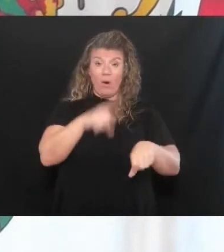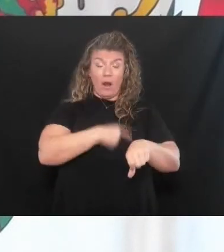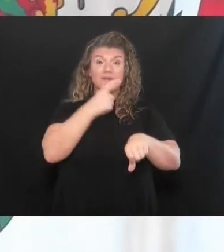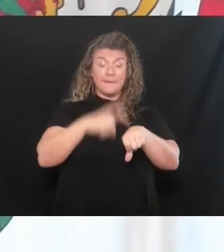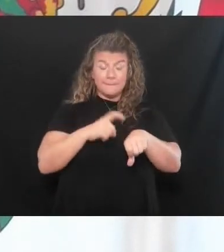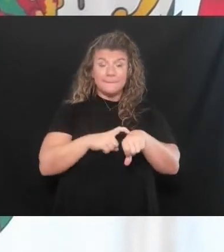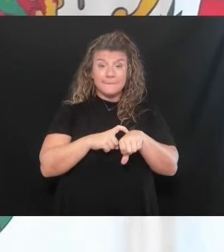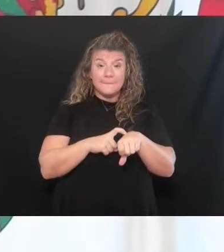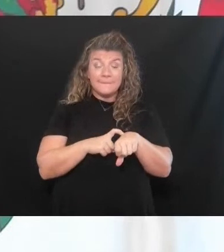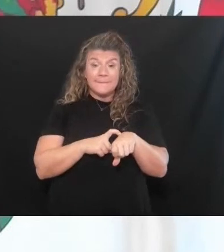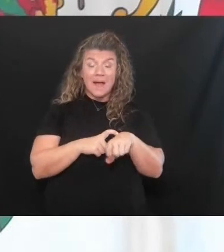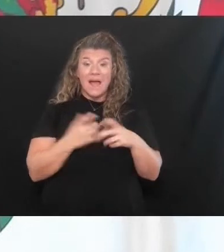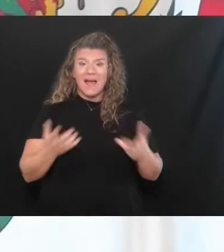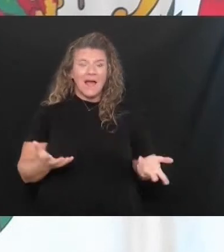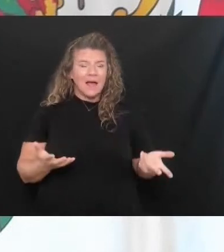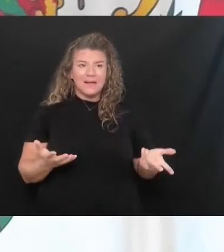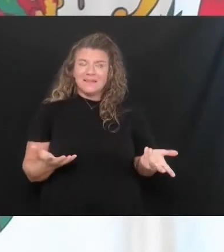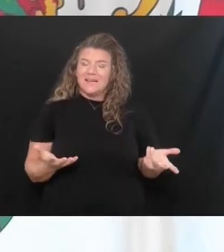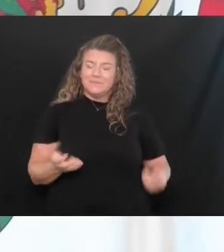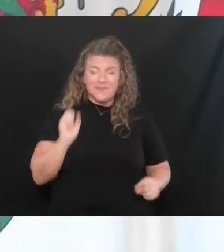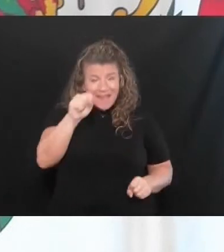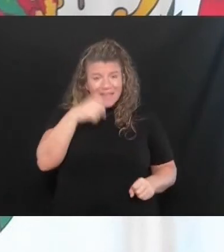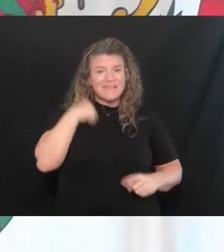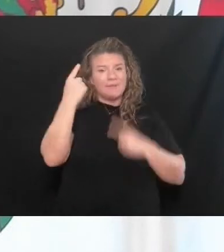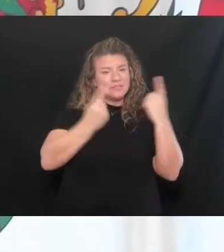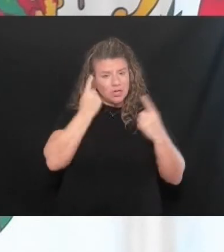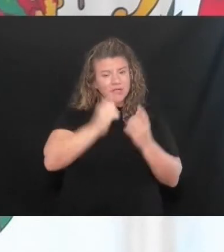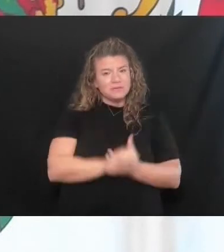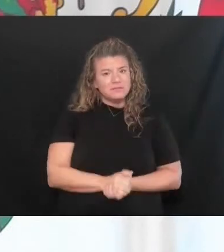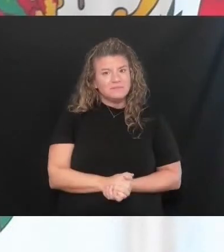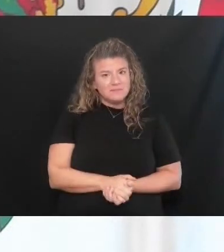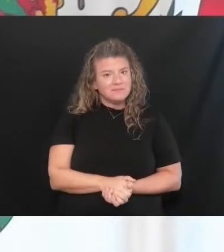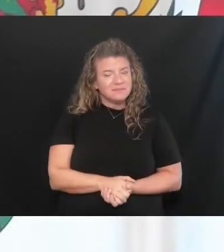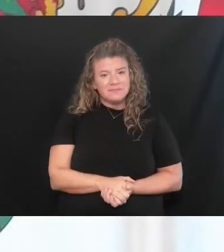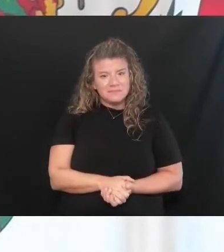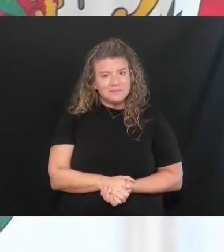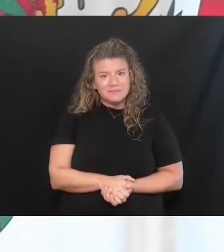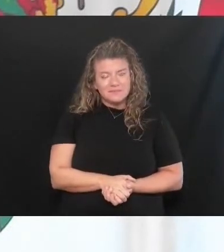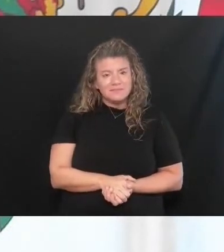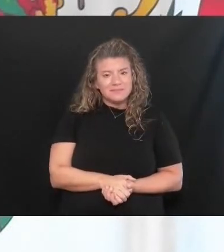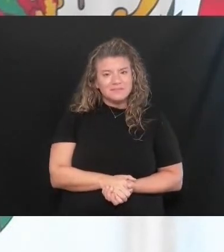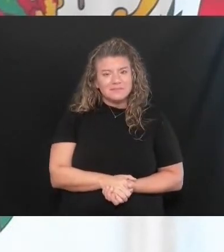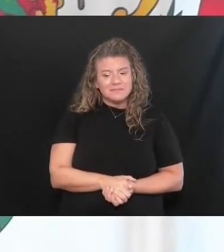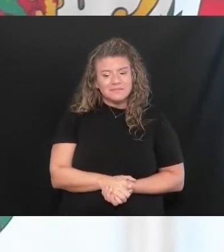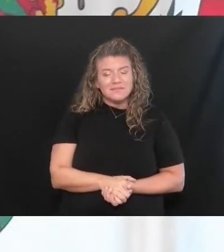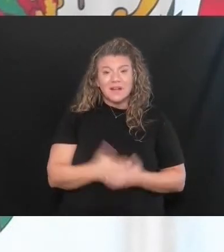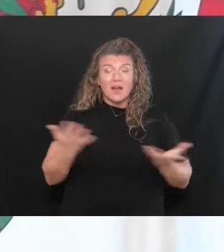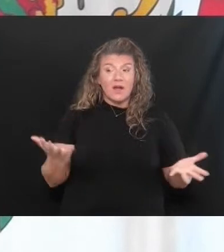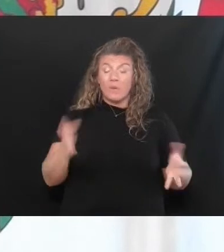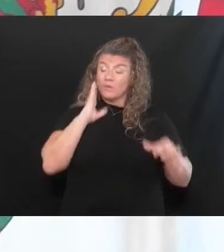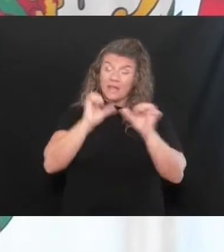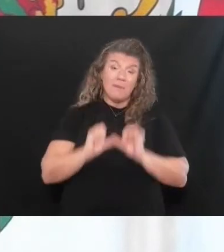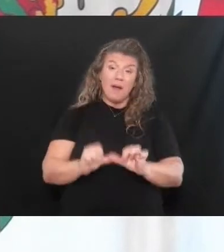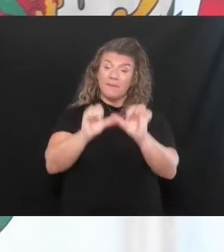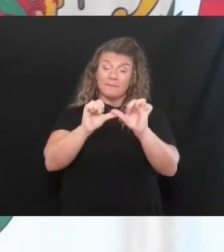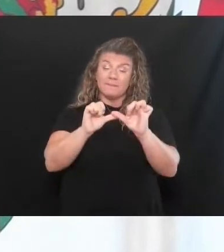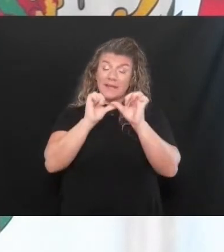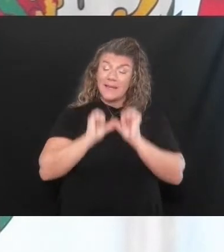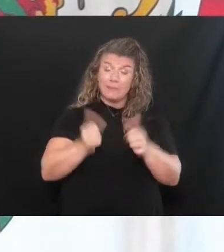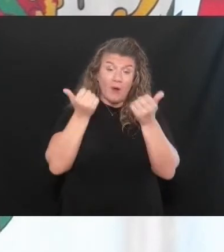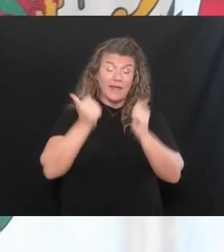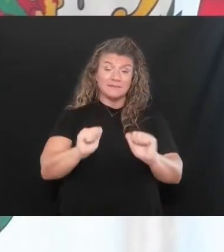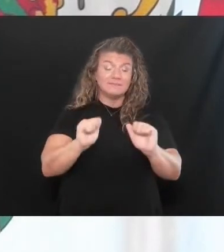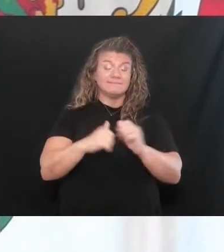while. And yeah, I'm concerned. You know, we're just going to keep it up and keep